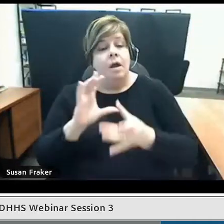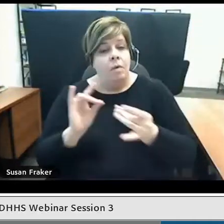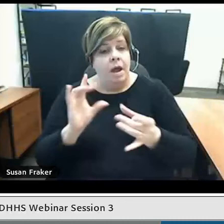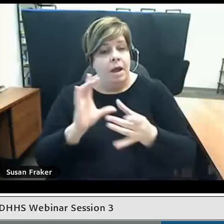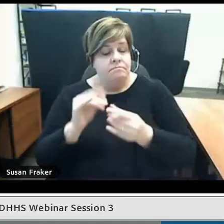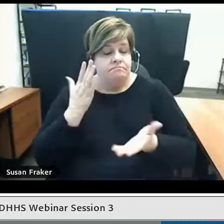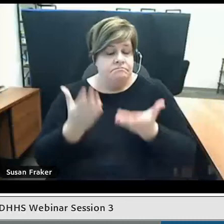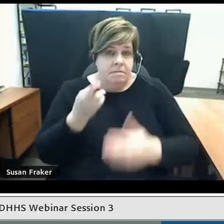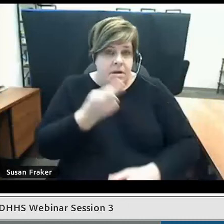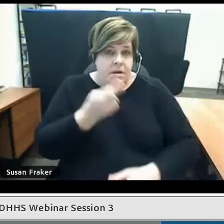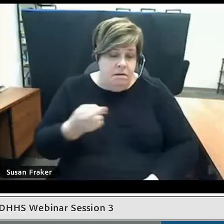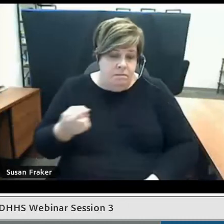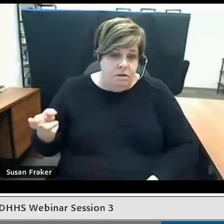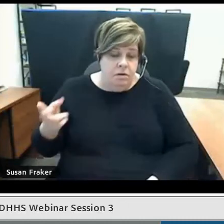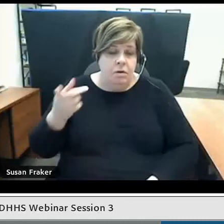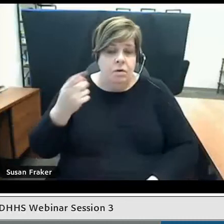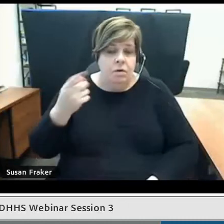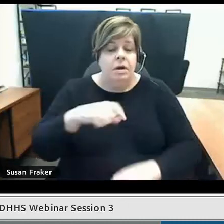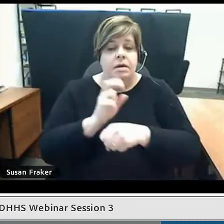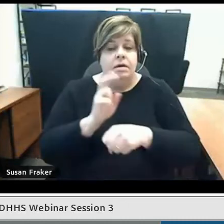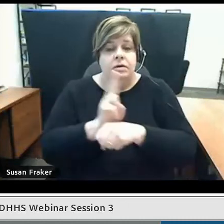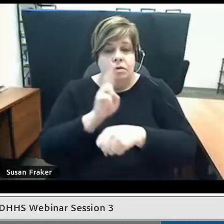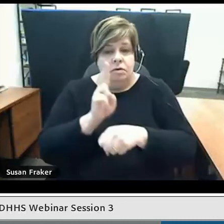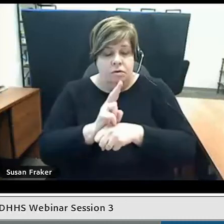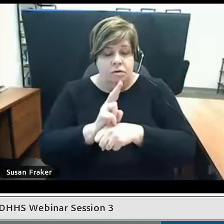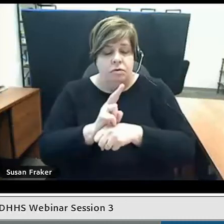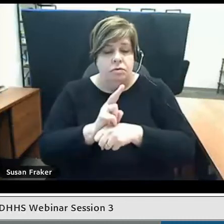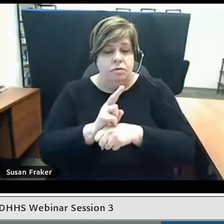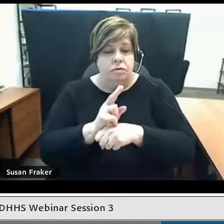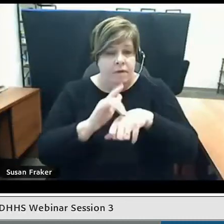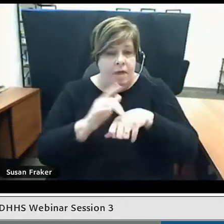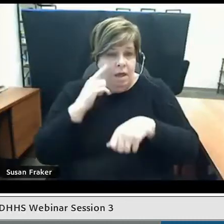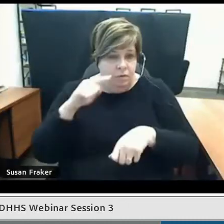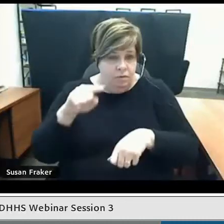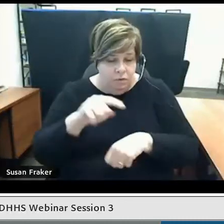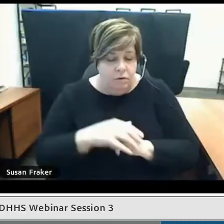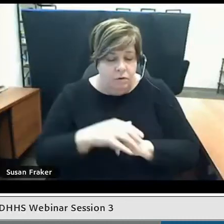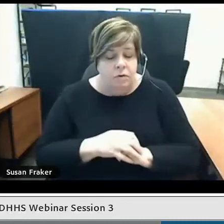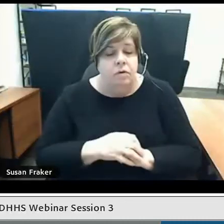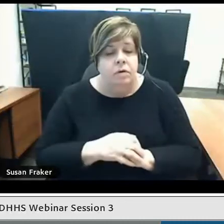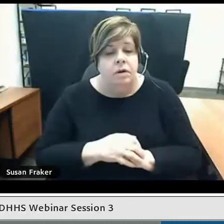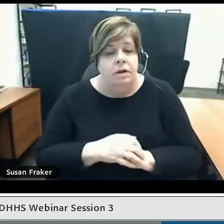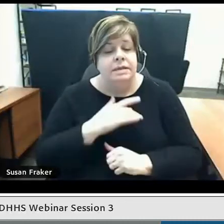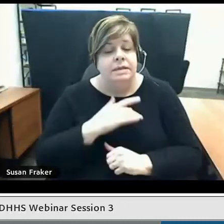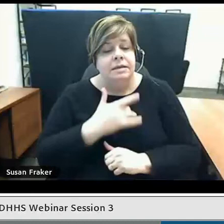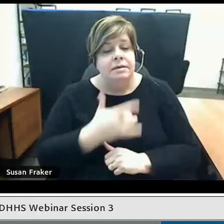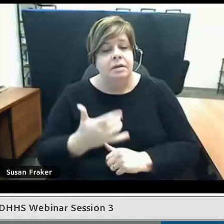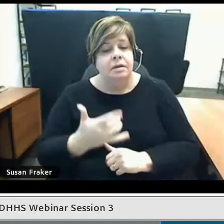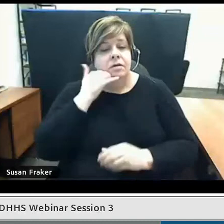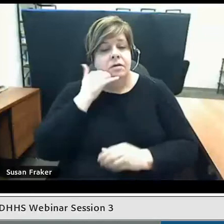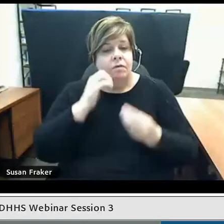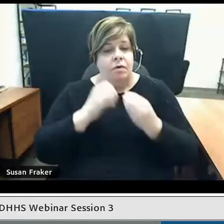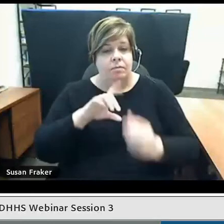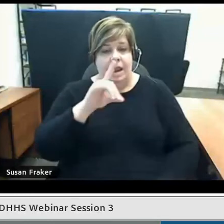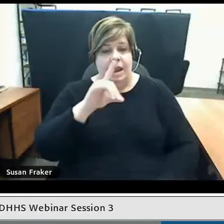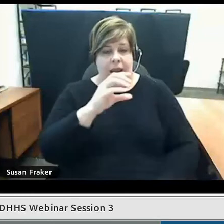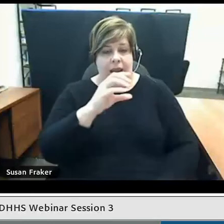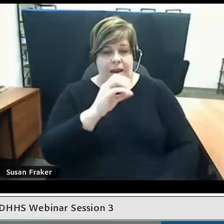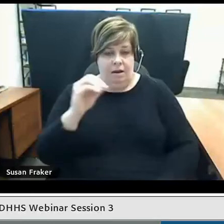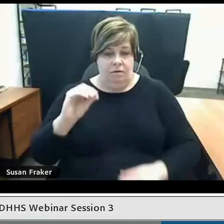resource that we could make available to you. Usually there would be an 800 number, and again it varies